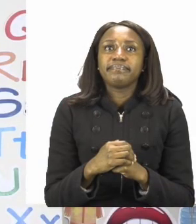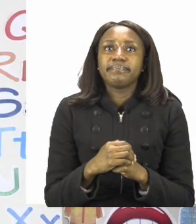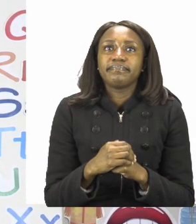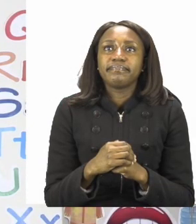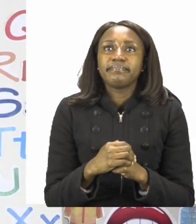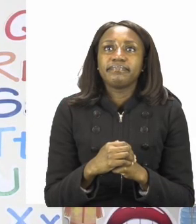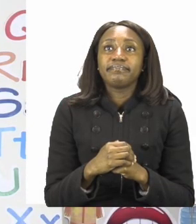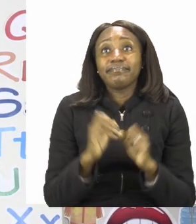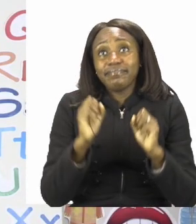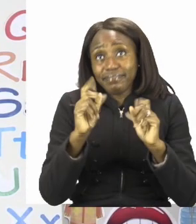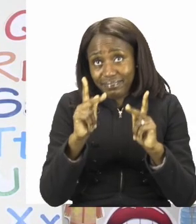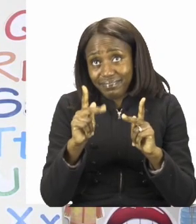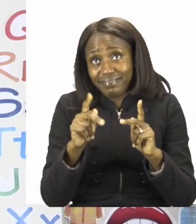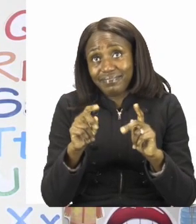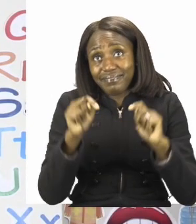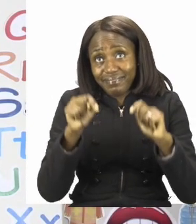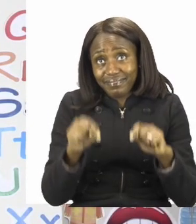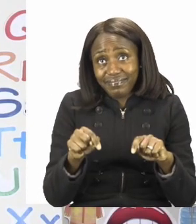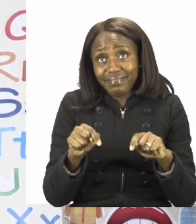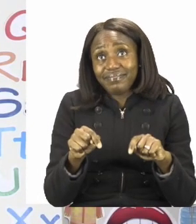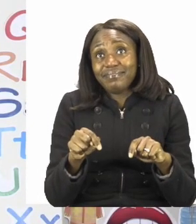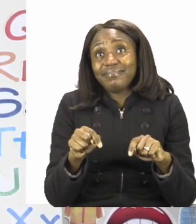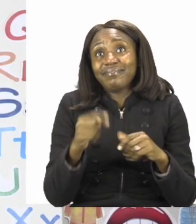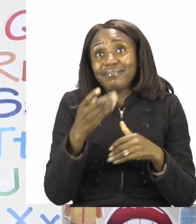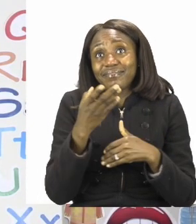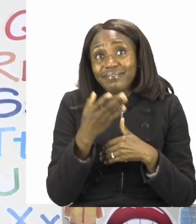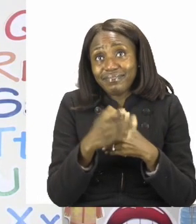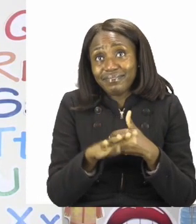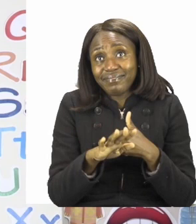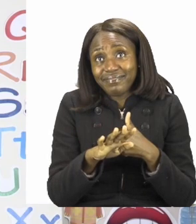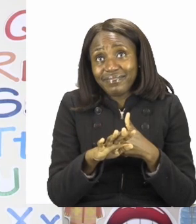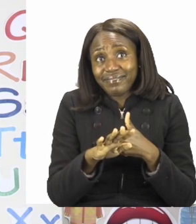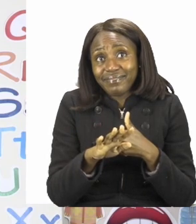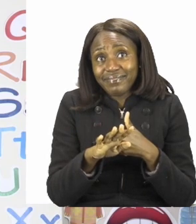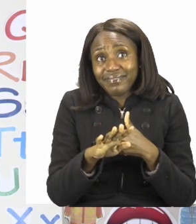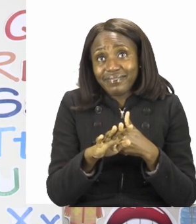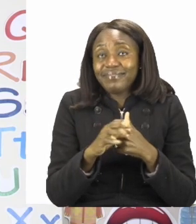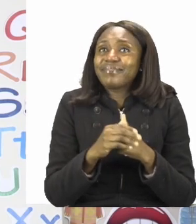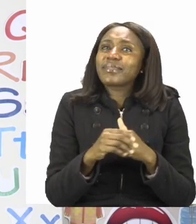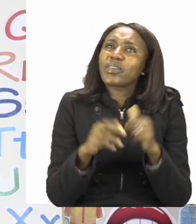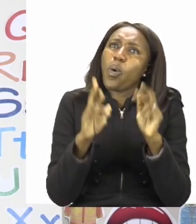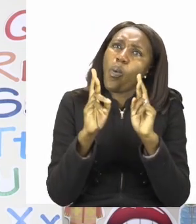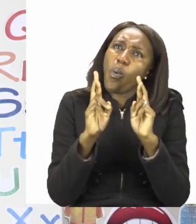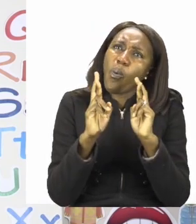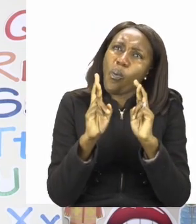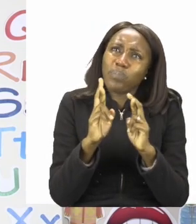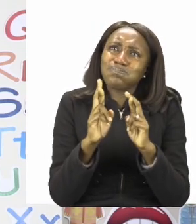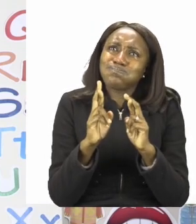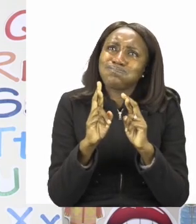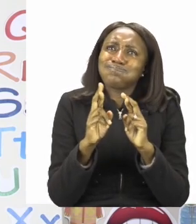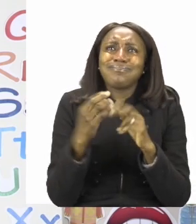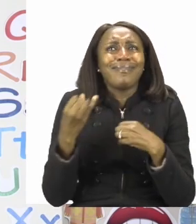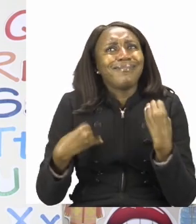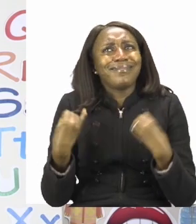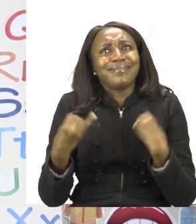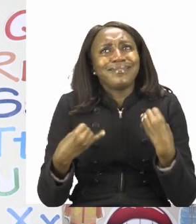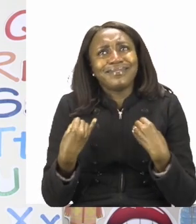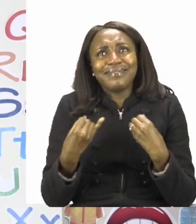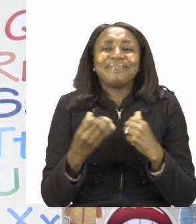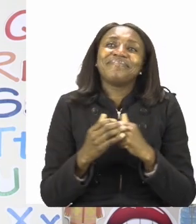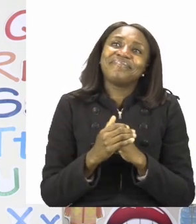Boys and girls, we have now come to the end of our lesson, and I hope you had fun. I know I